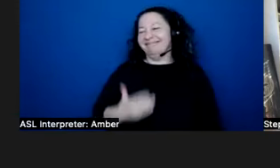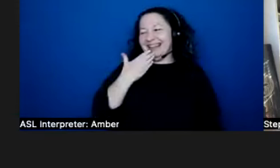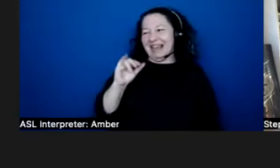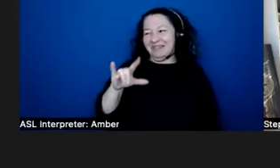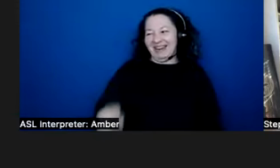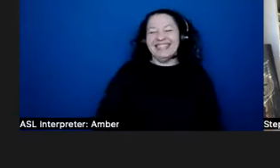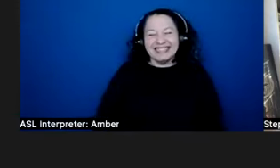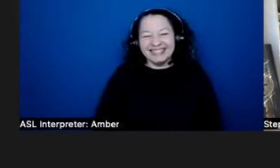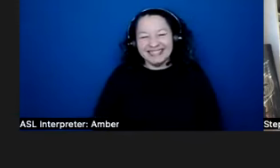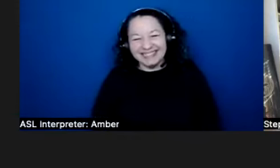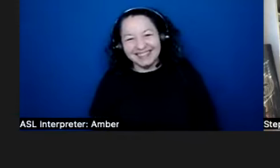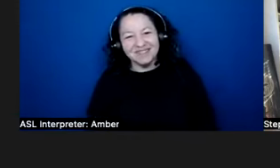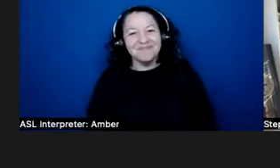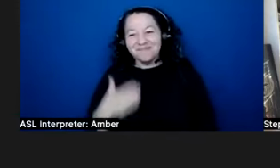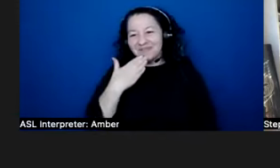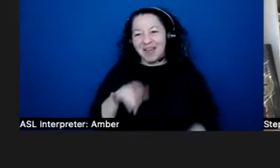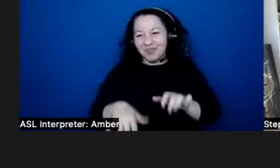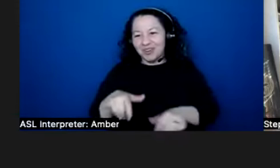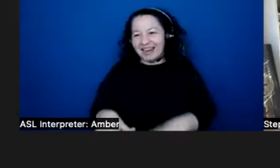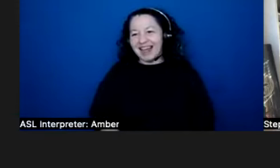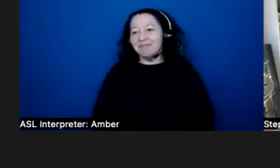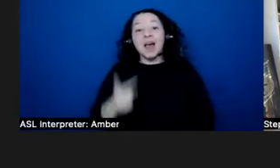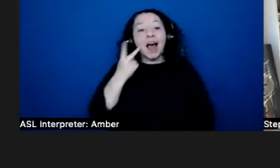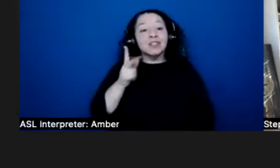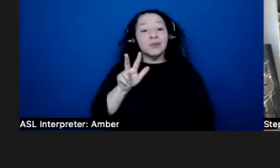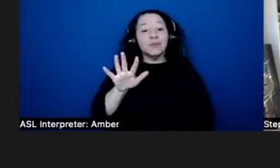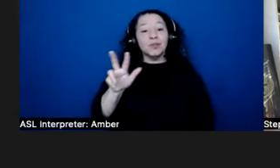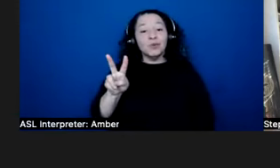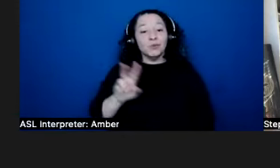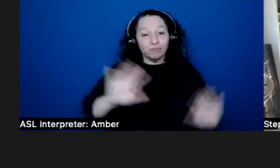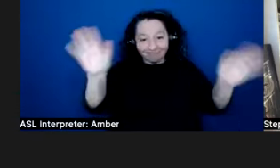All right. Thank you for putting that in chat. See you back at 3:52, everyone.